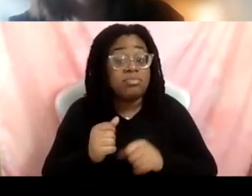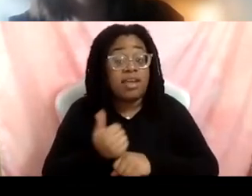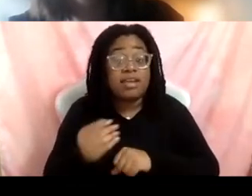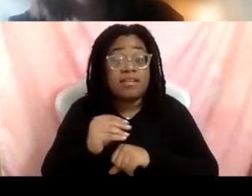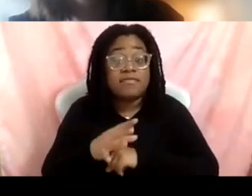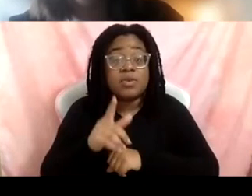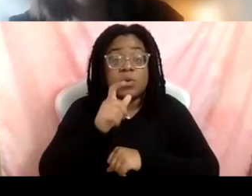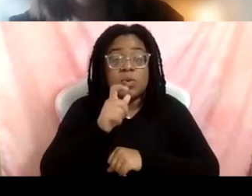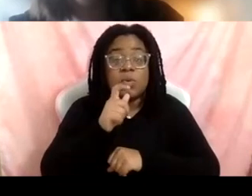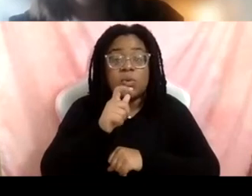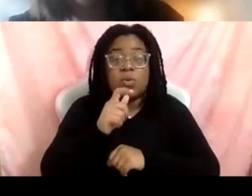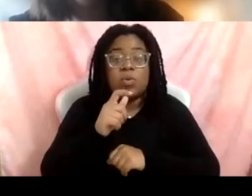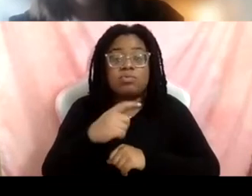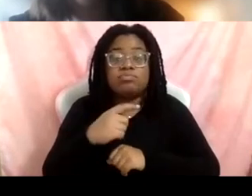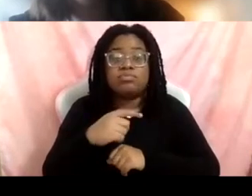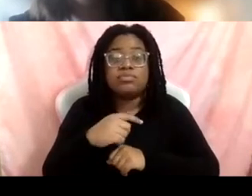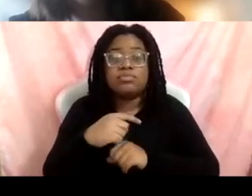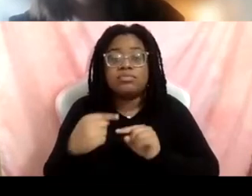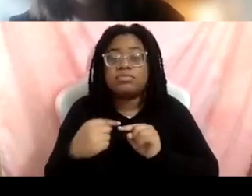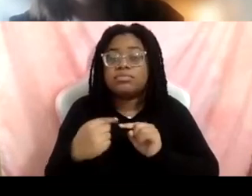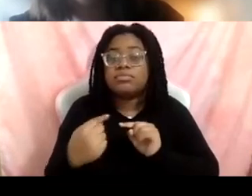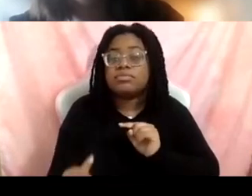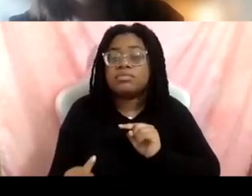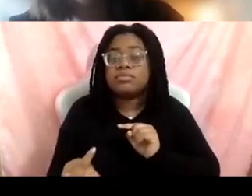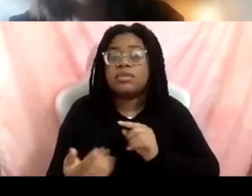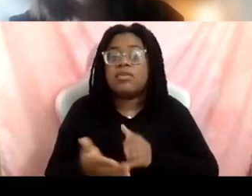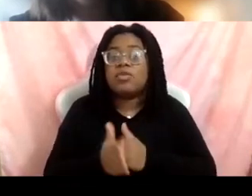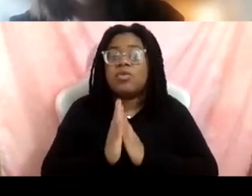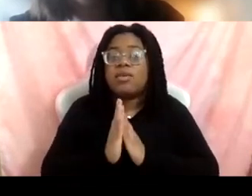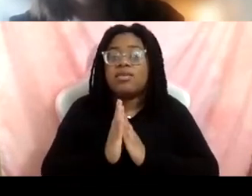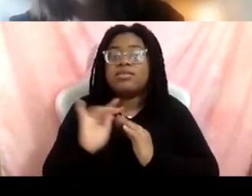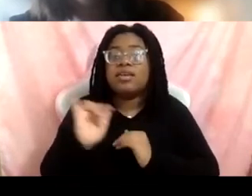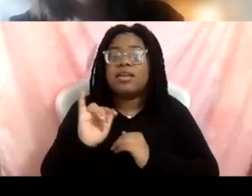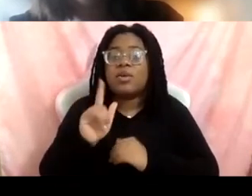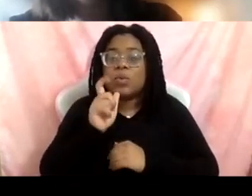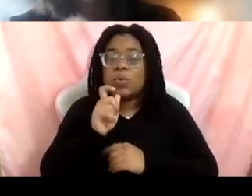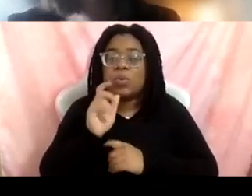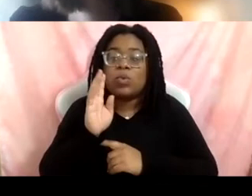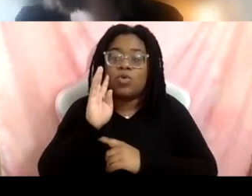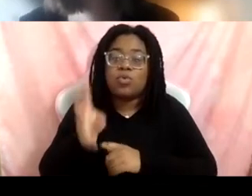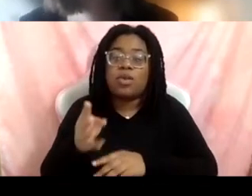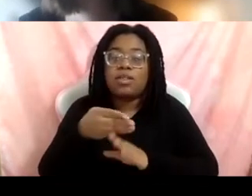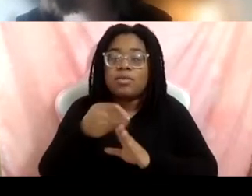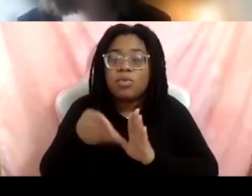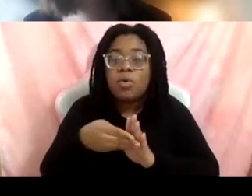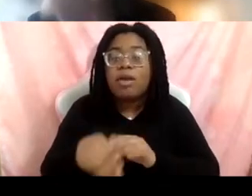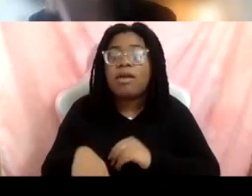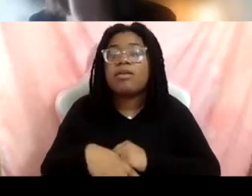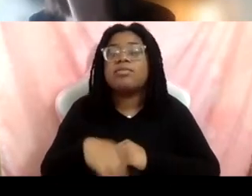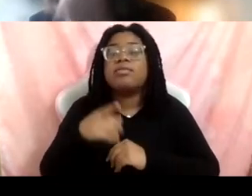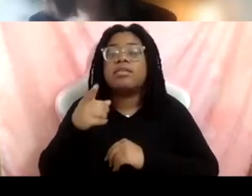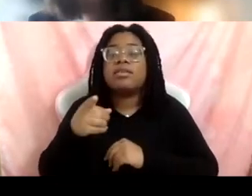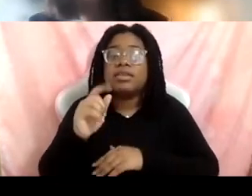on the receiving end of these requests, or who are creating the programs, the